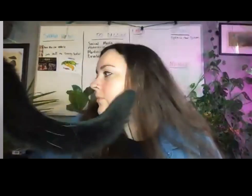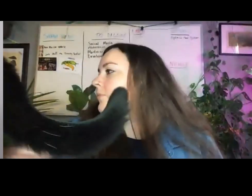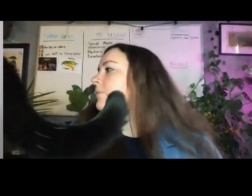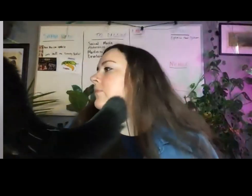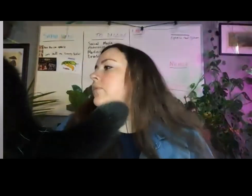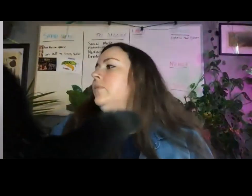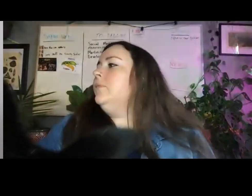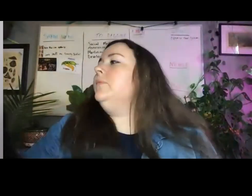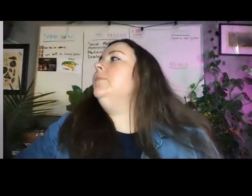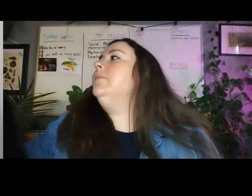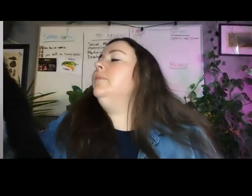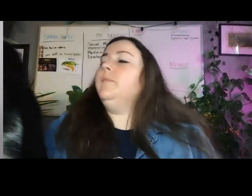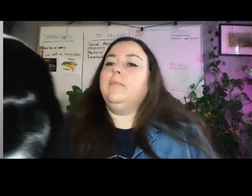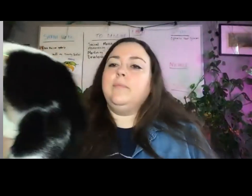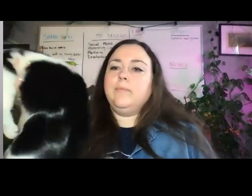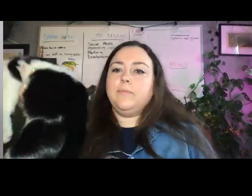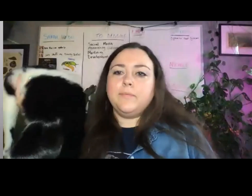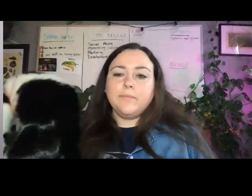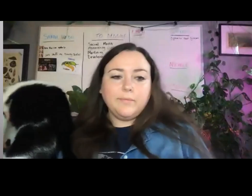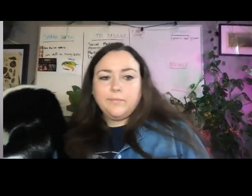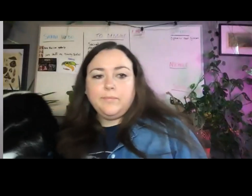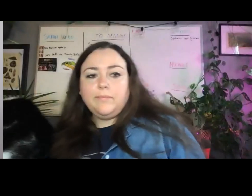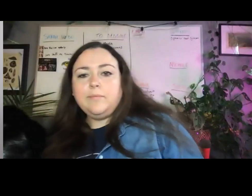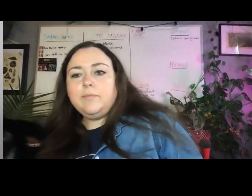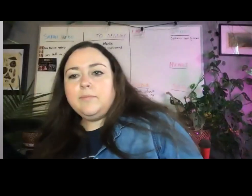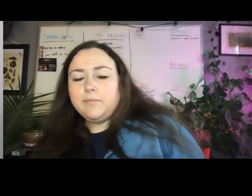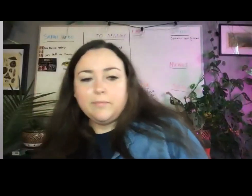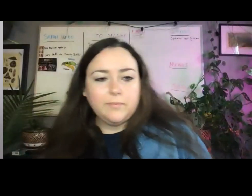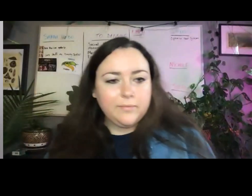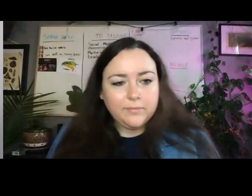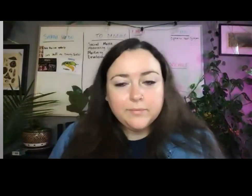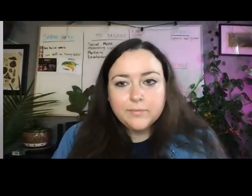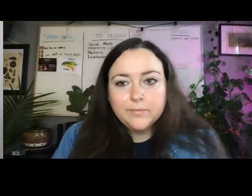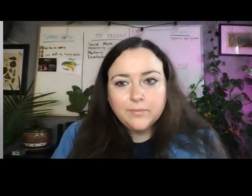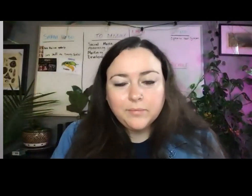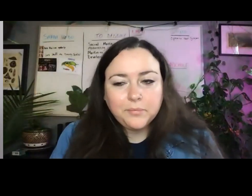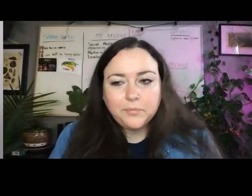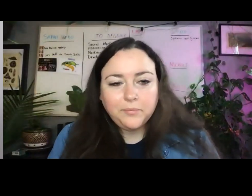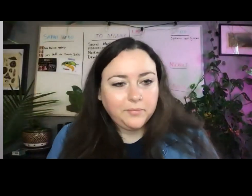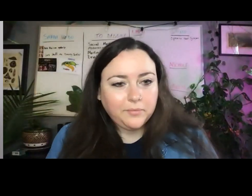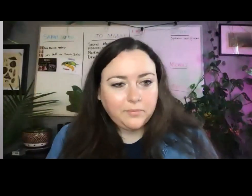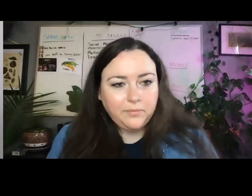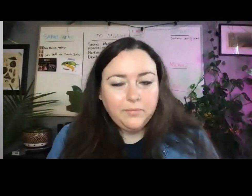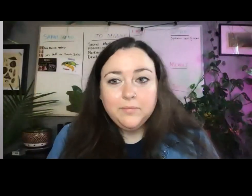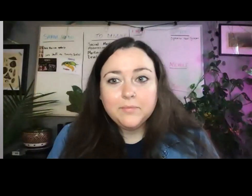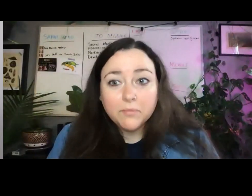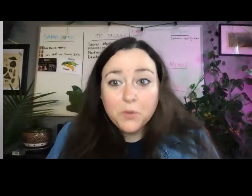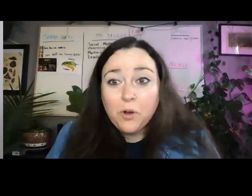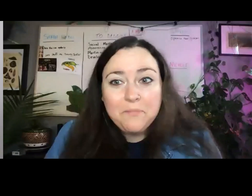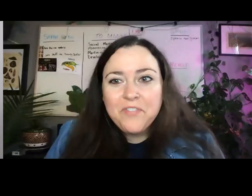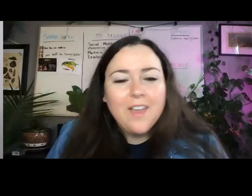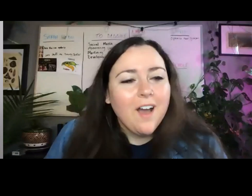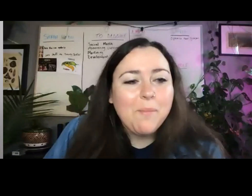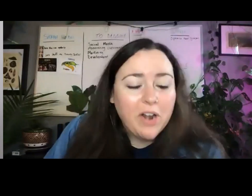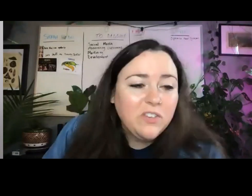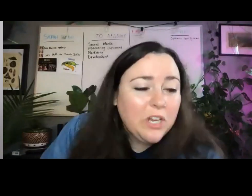not, be able to even, hear in these frequency ranges, let alone be able to communicate. And so it's definitely a very interesting case. Cool.